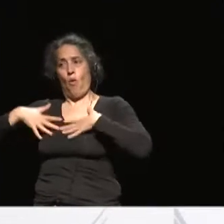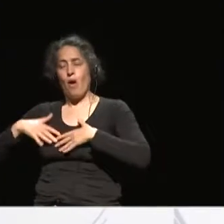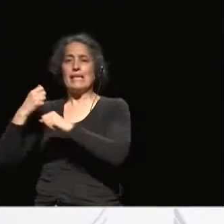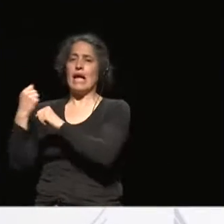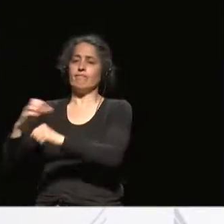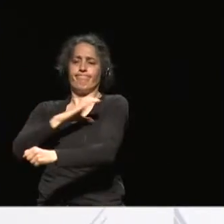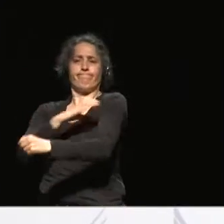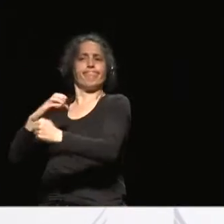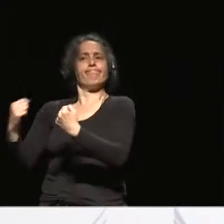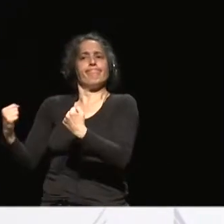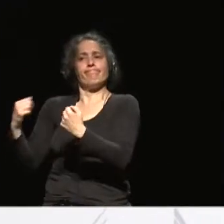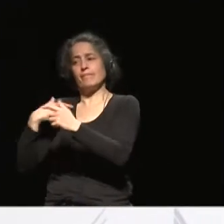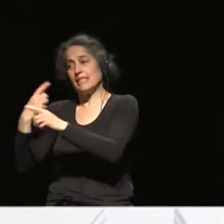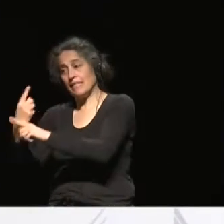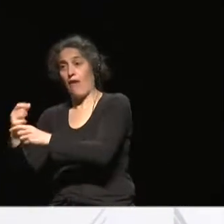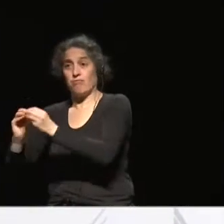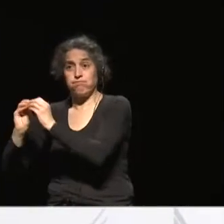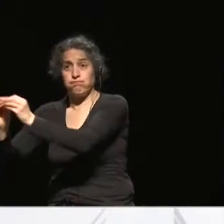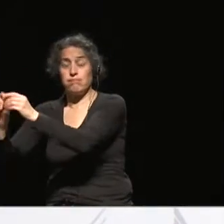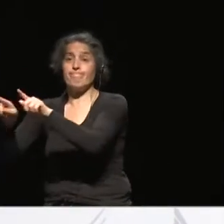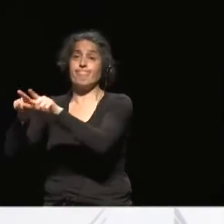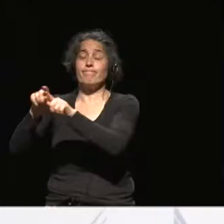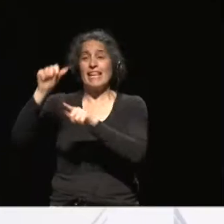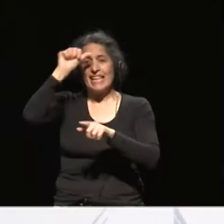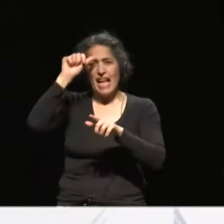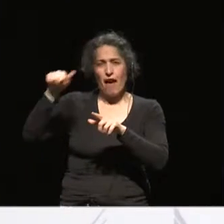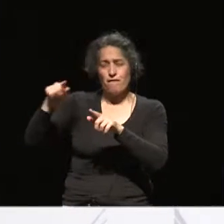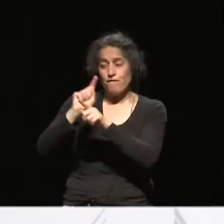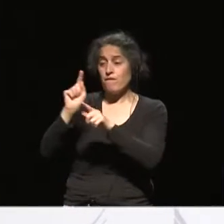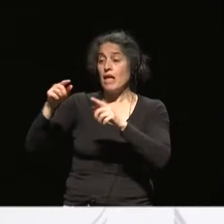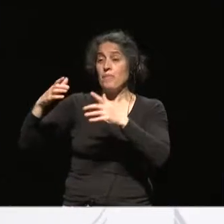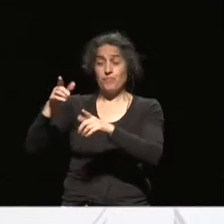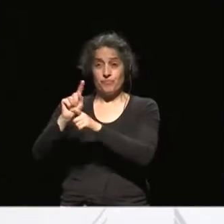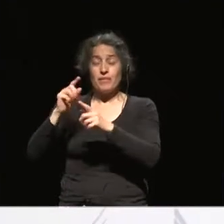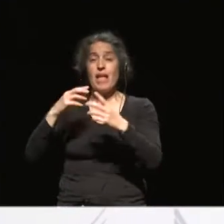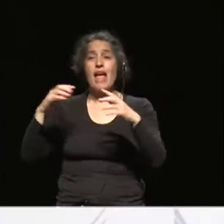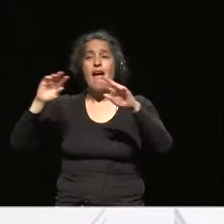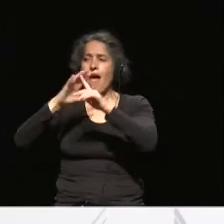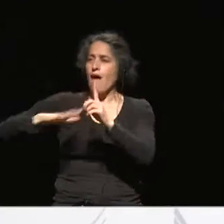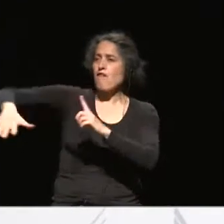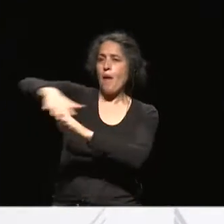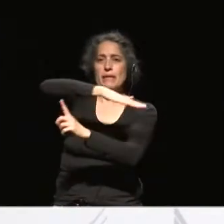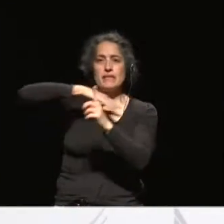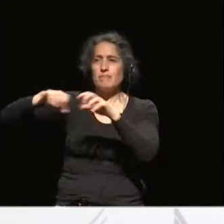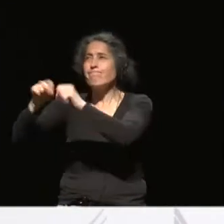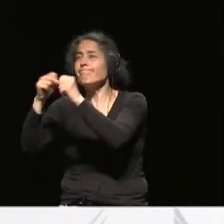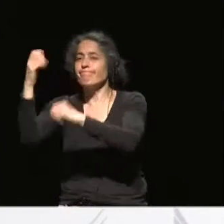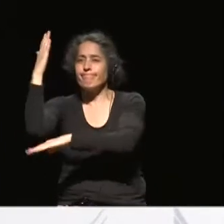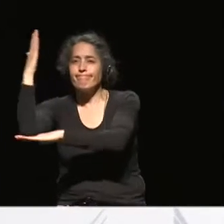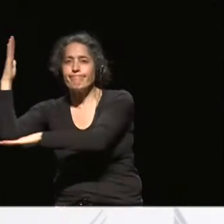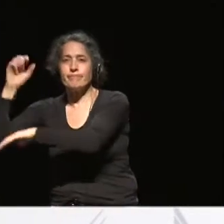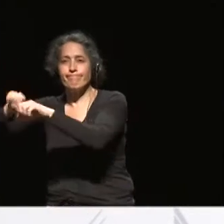and governance, or a environmental prosecutor service in Mexico. These are the kinds of institutions where